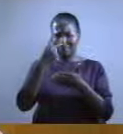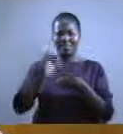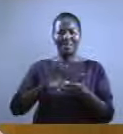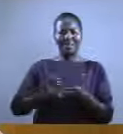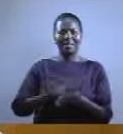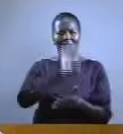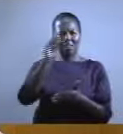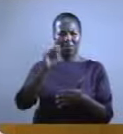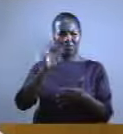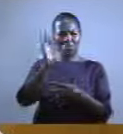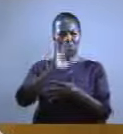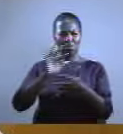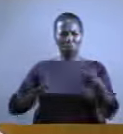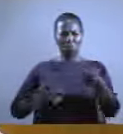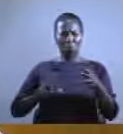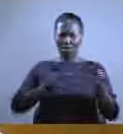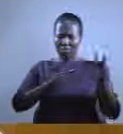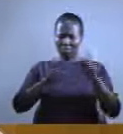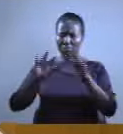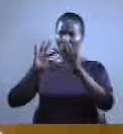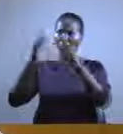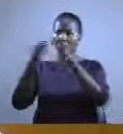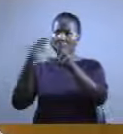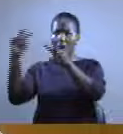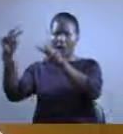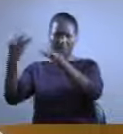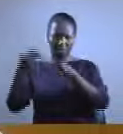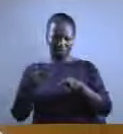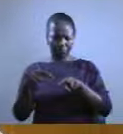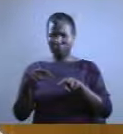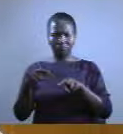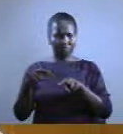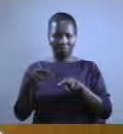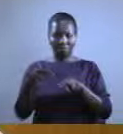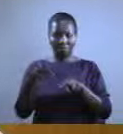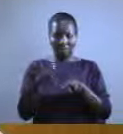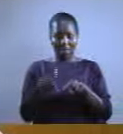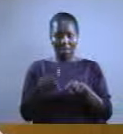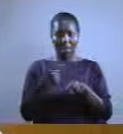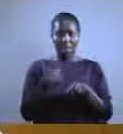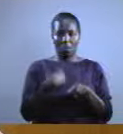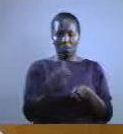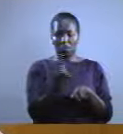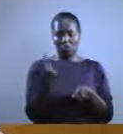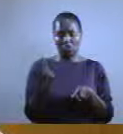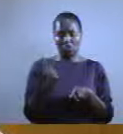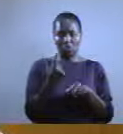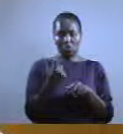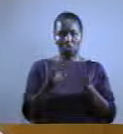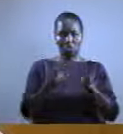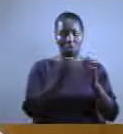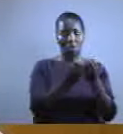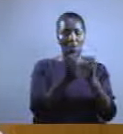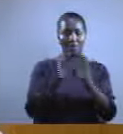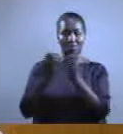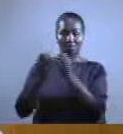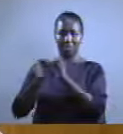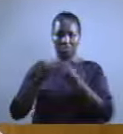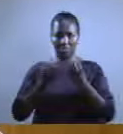story we send or we tell about ourselves, both as individuals and organizations,